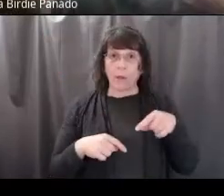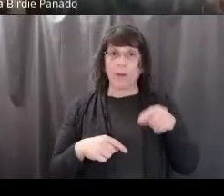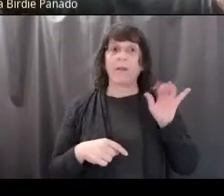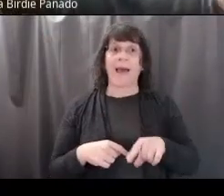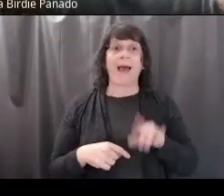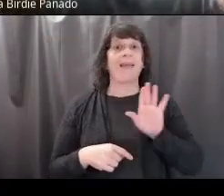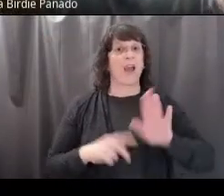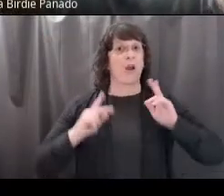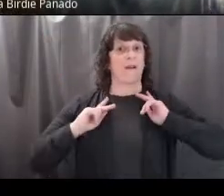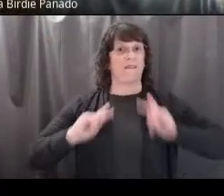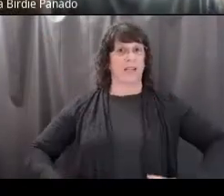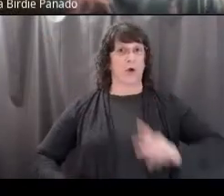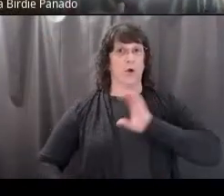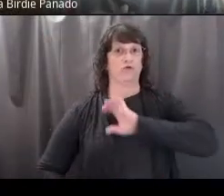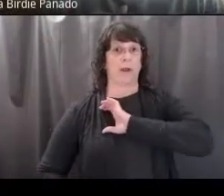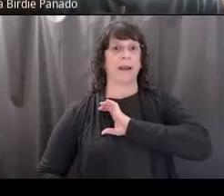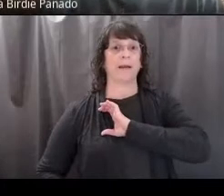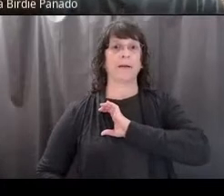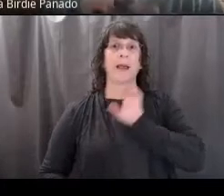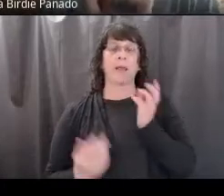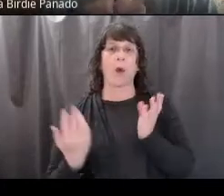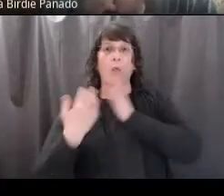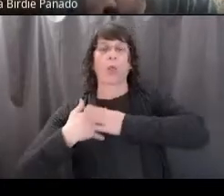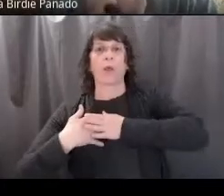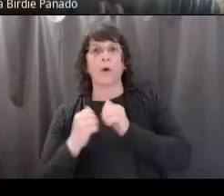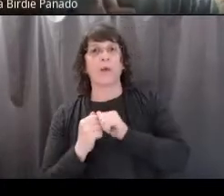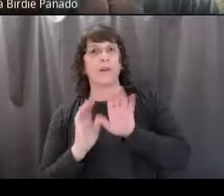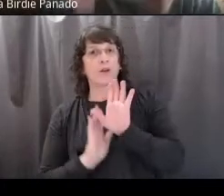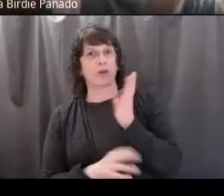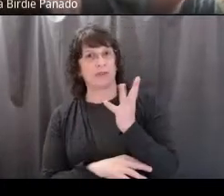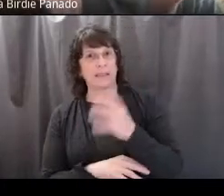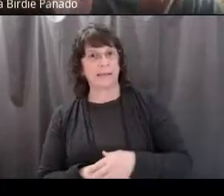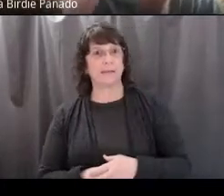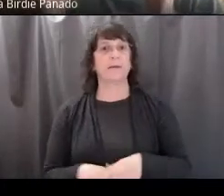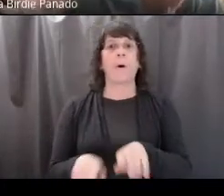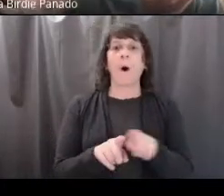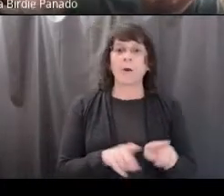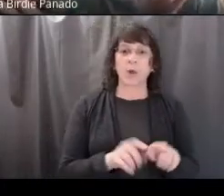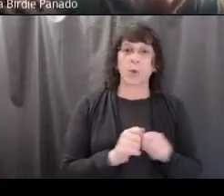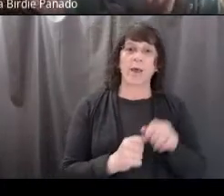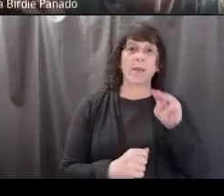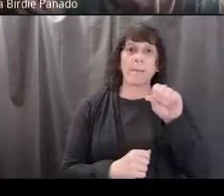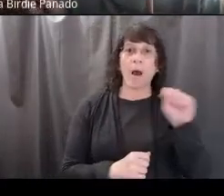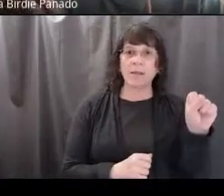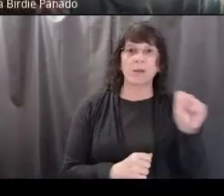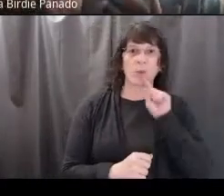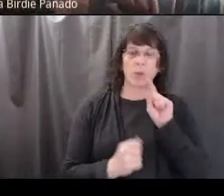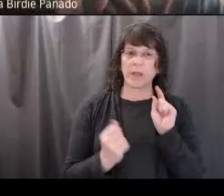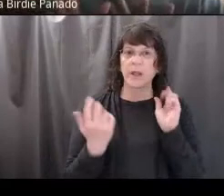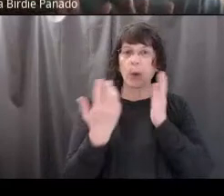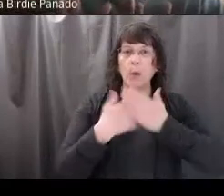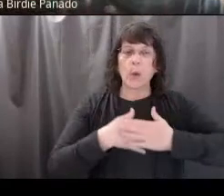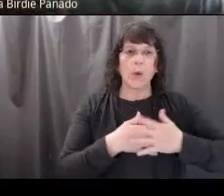their physical trait is camouflaging with the trees and also with the moss. They really can blend in with